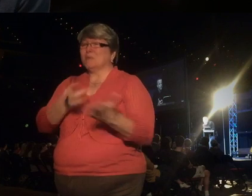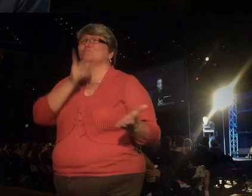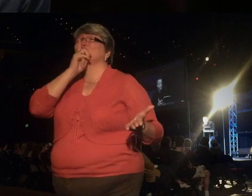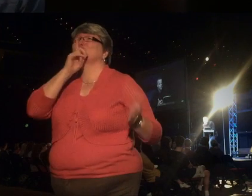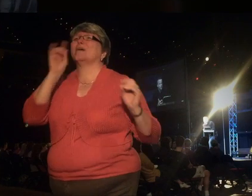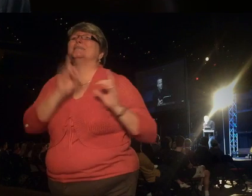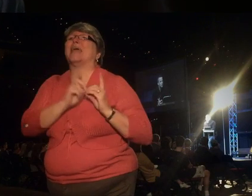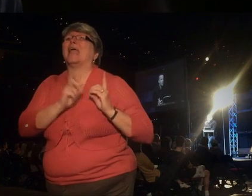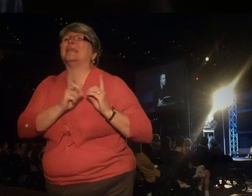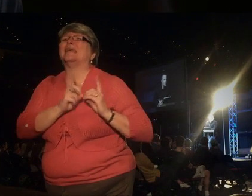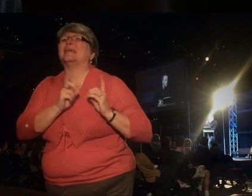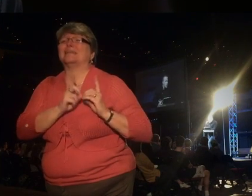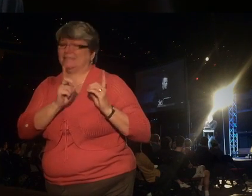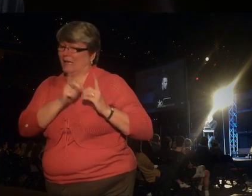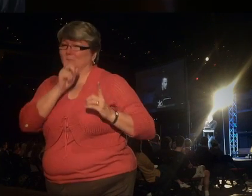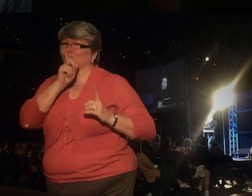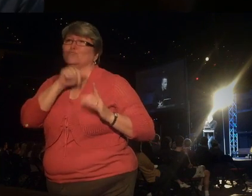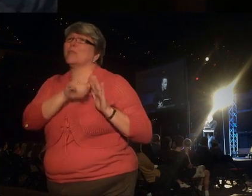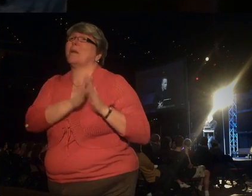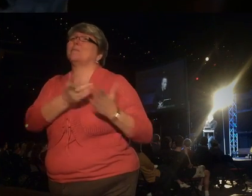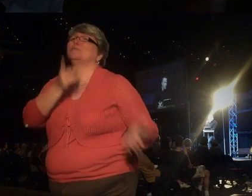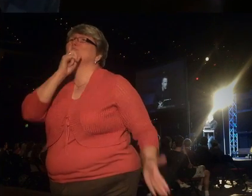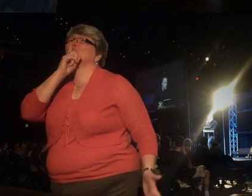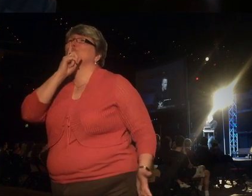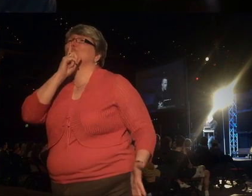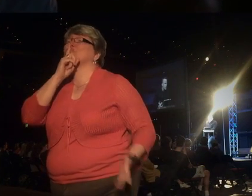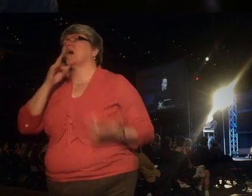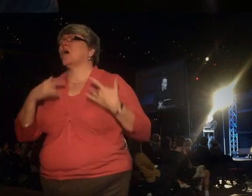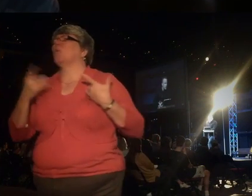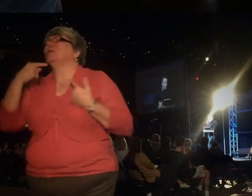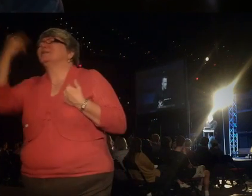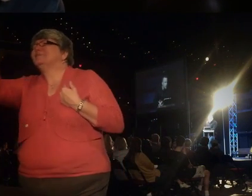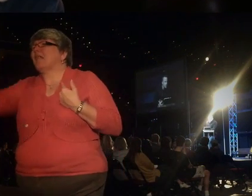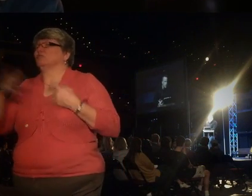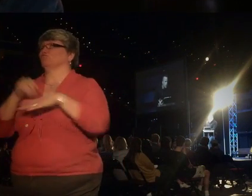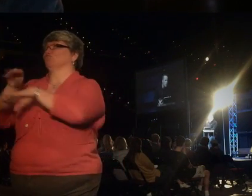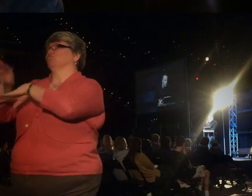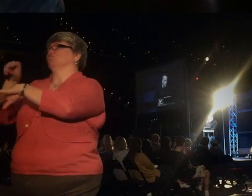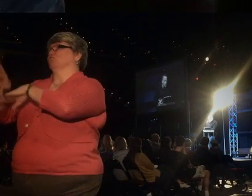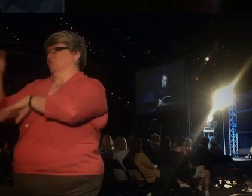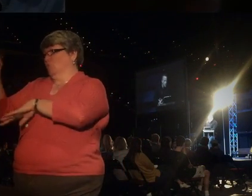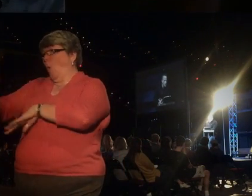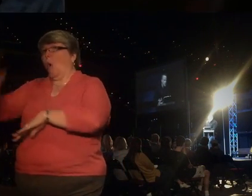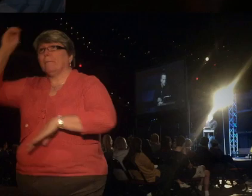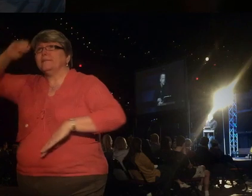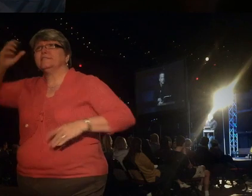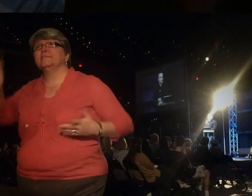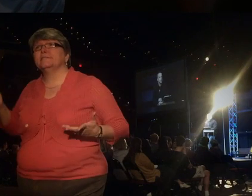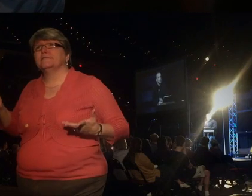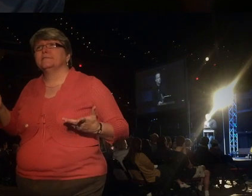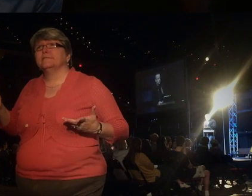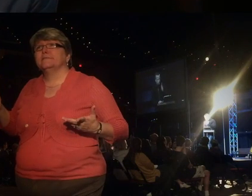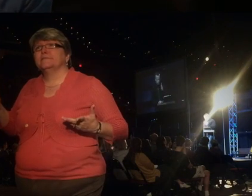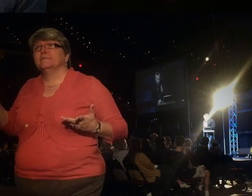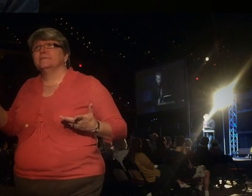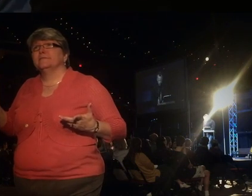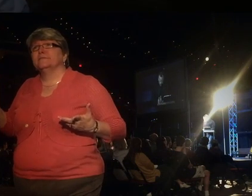Bible doesn't talk about dating. Dating's not in the Bible. So what are you going to say to us? Just give us advice from you? Right?